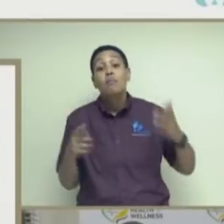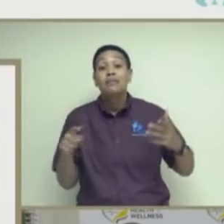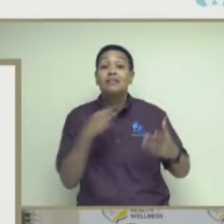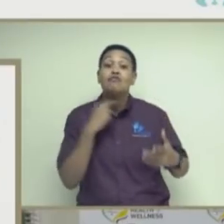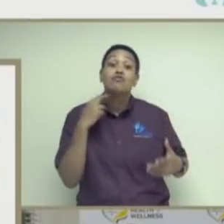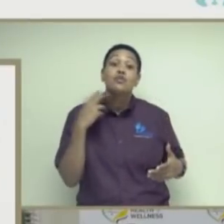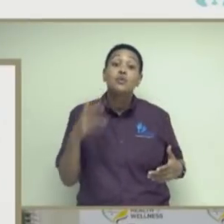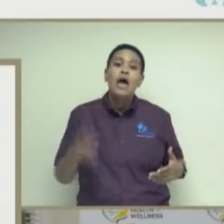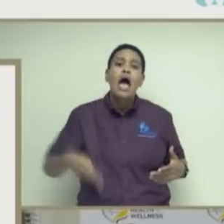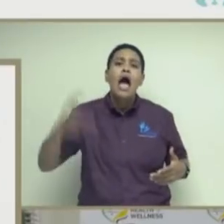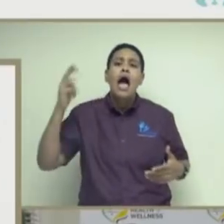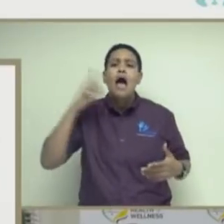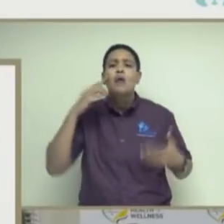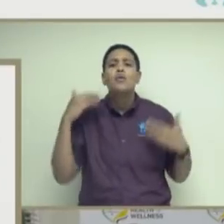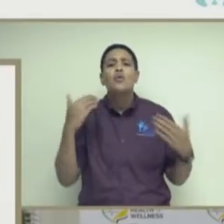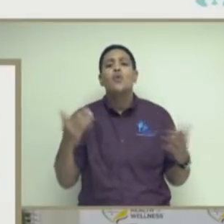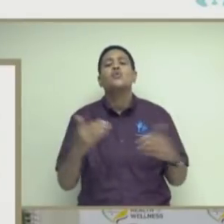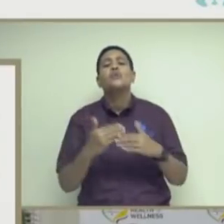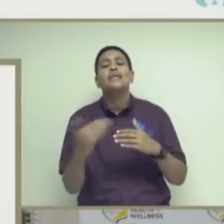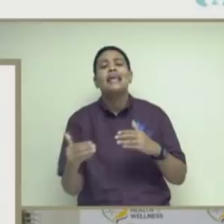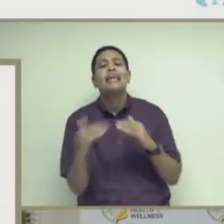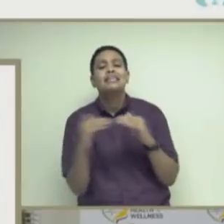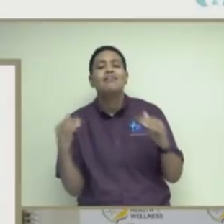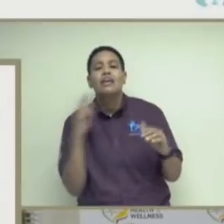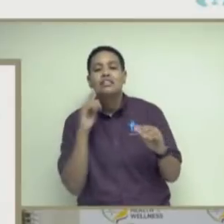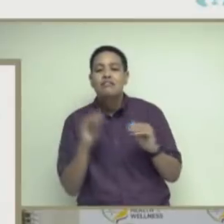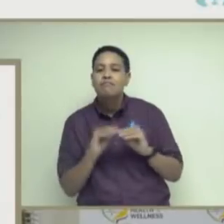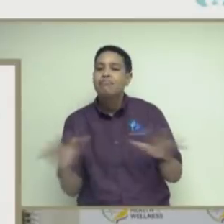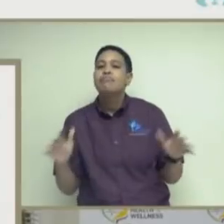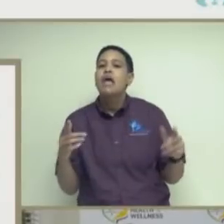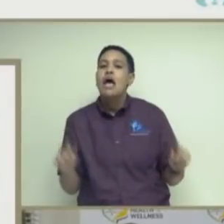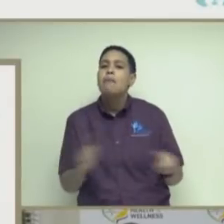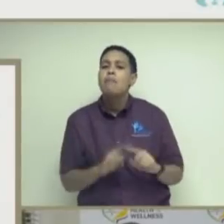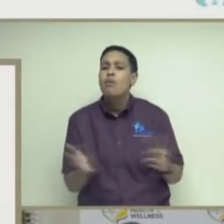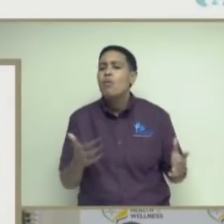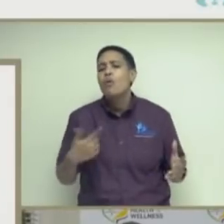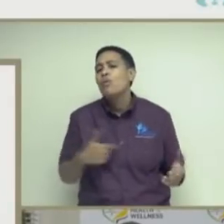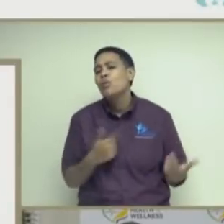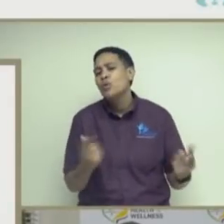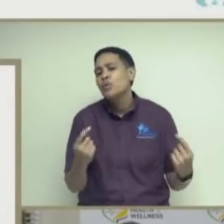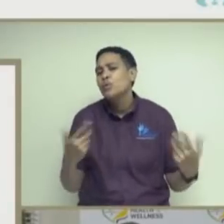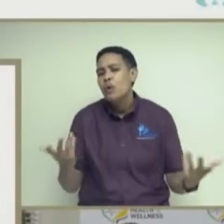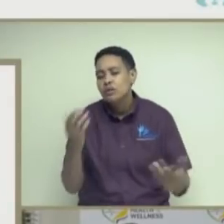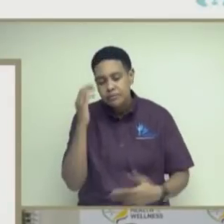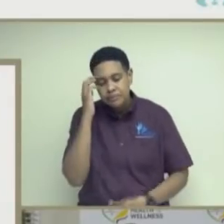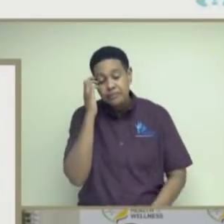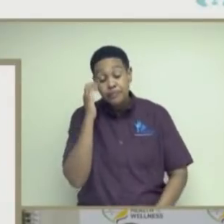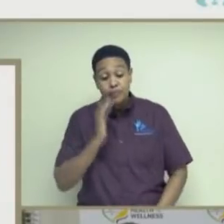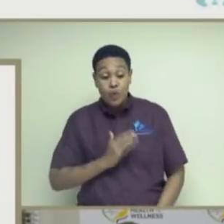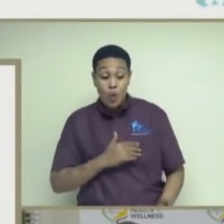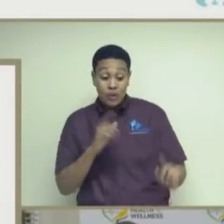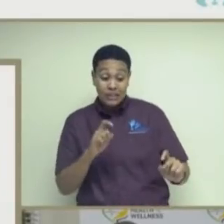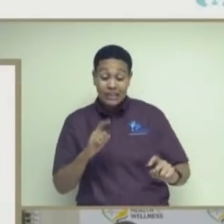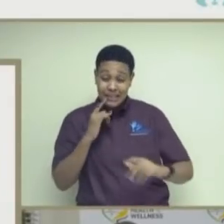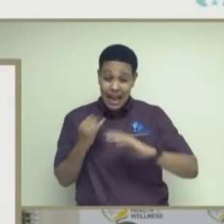we move to the next phase of the epidemic. But what are we doing? Our testing and isolation protocols for